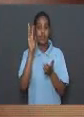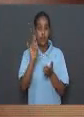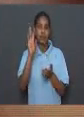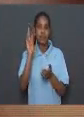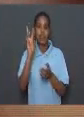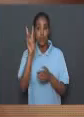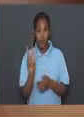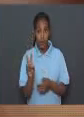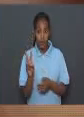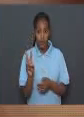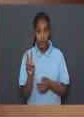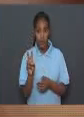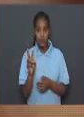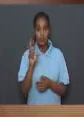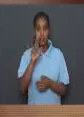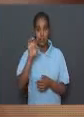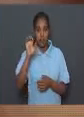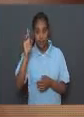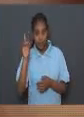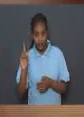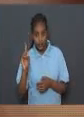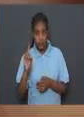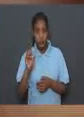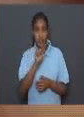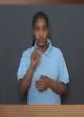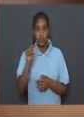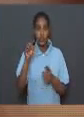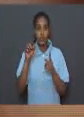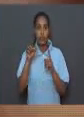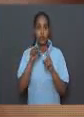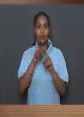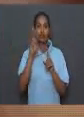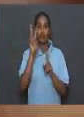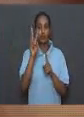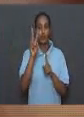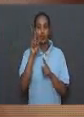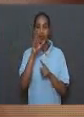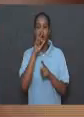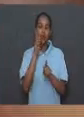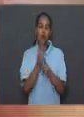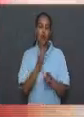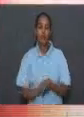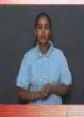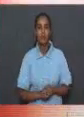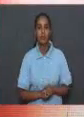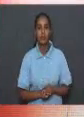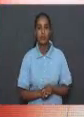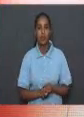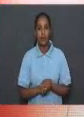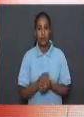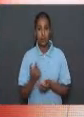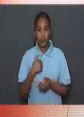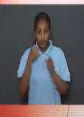0.76 volts for the reduction zinc 2 plus zinc, you are correct. We